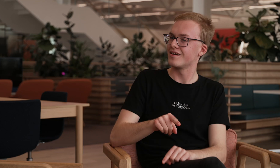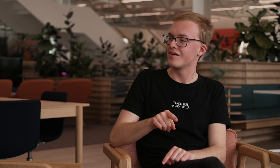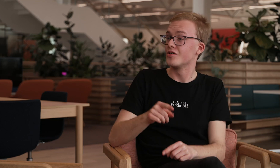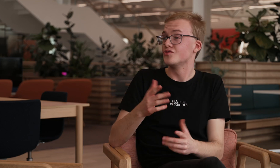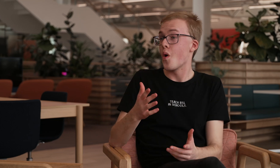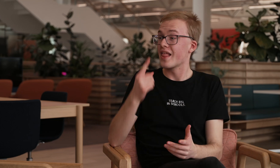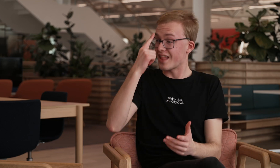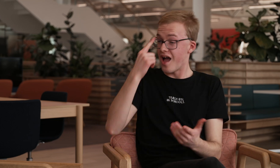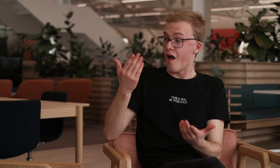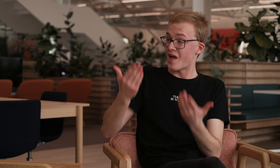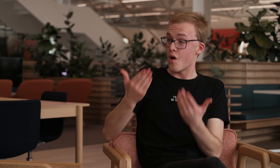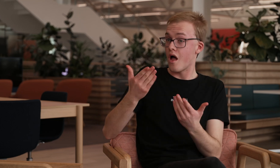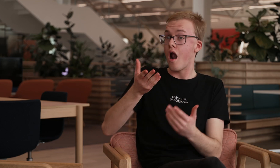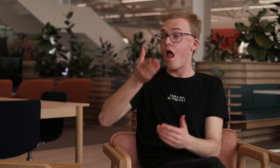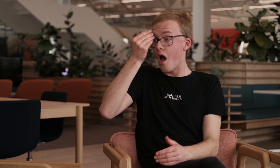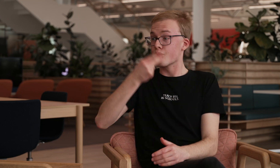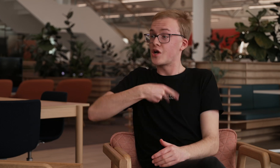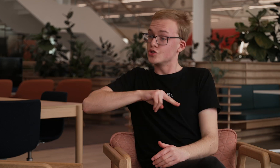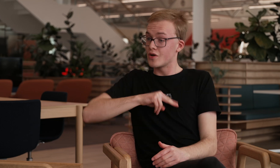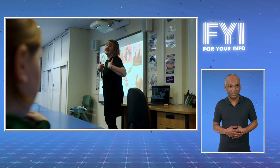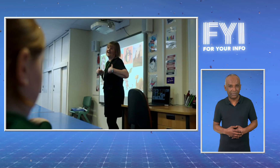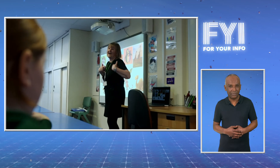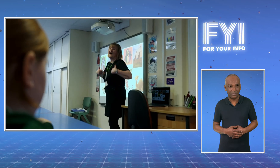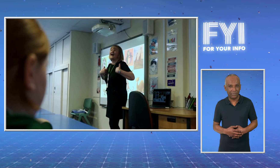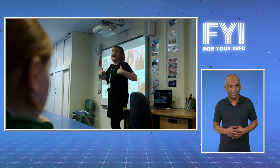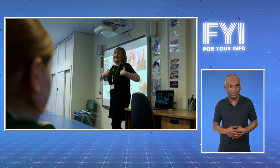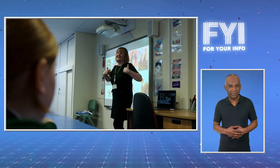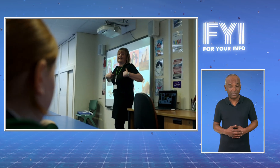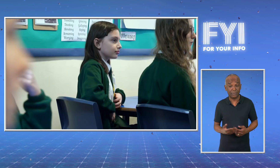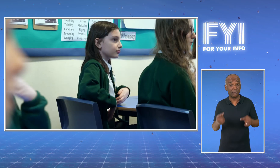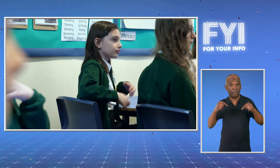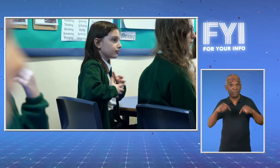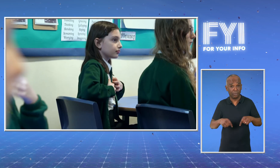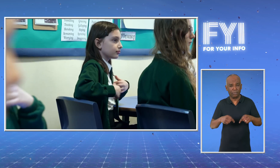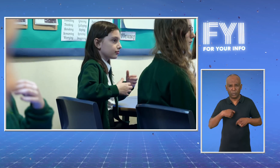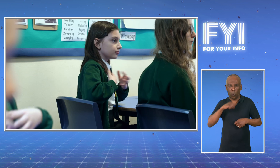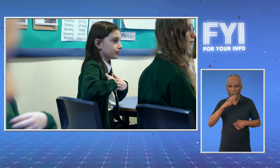you know, if everyone in Britain could do that, that would be great. Here on FYI,